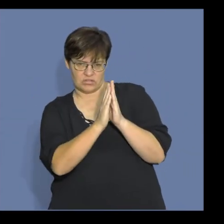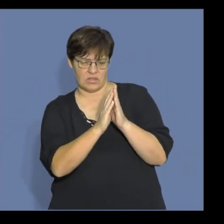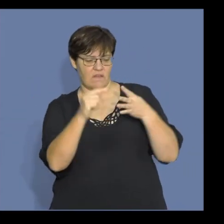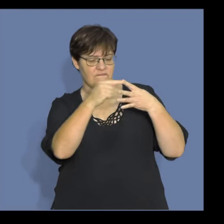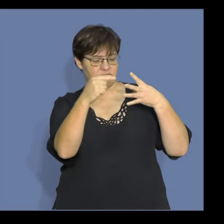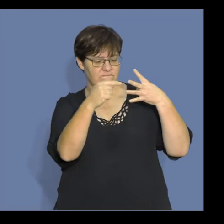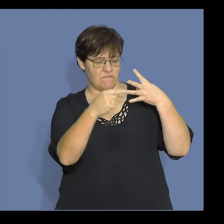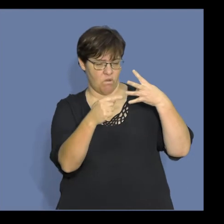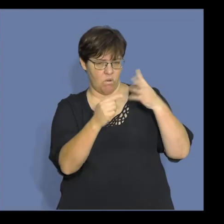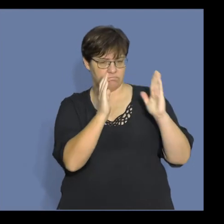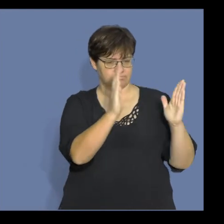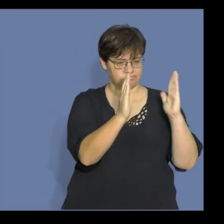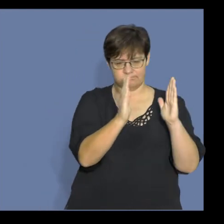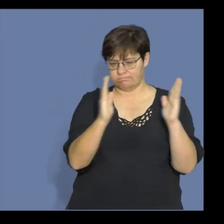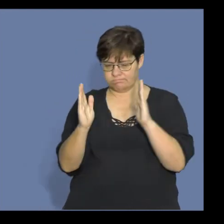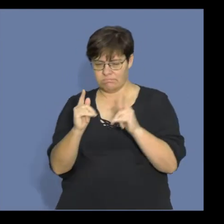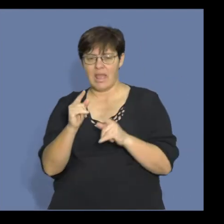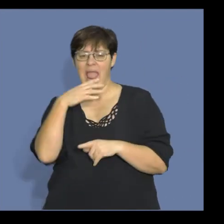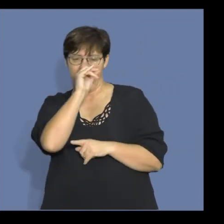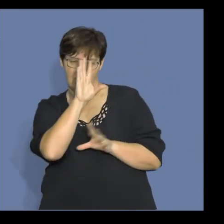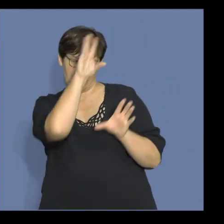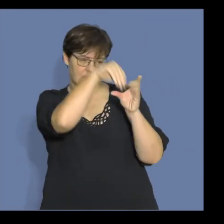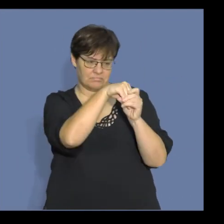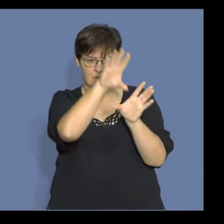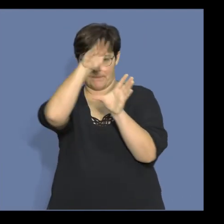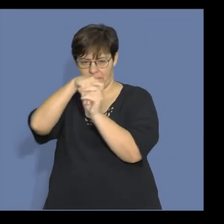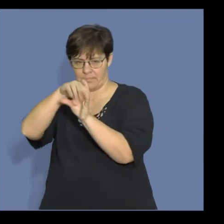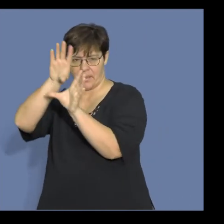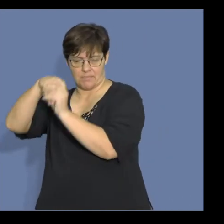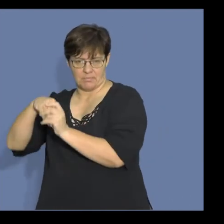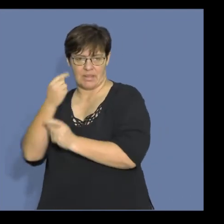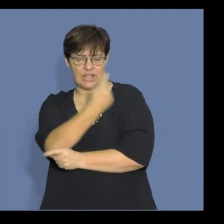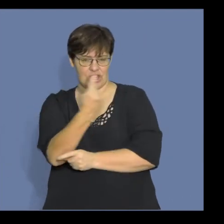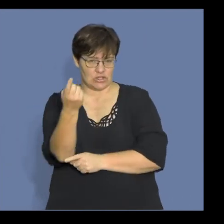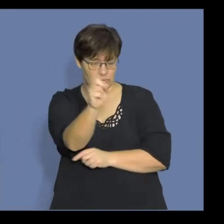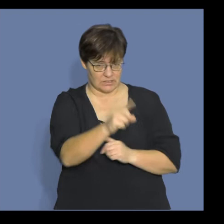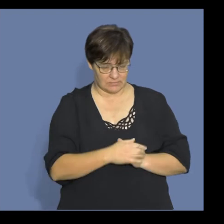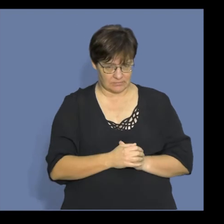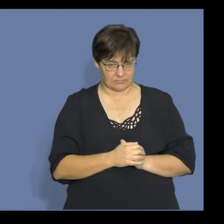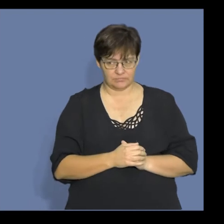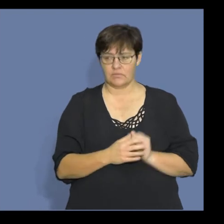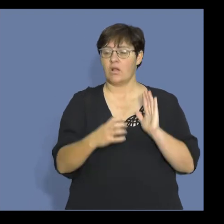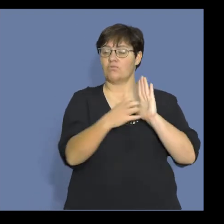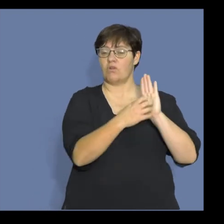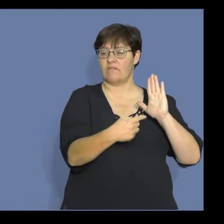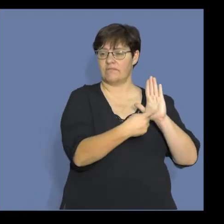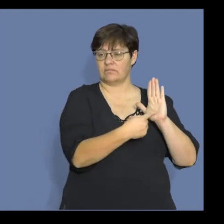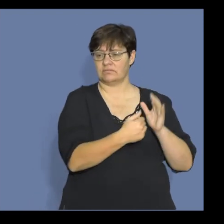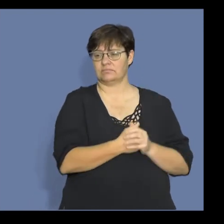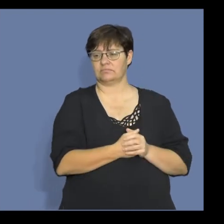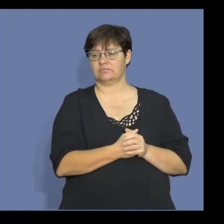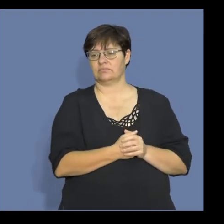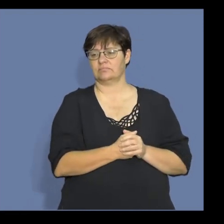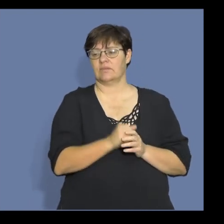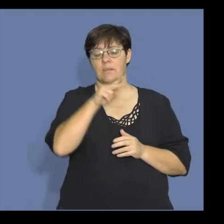soil animals were found. So again, on the next slide, we've got a graph that illustrates